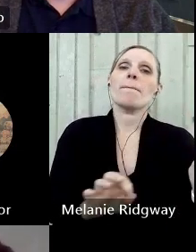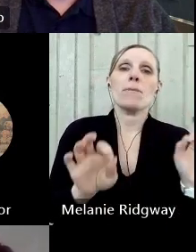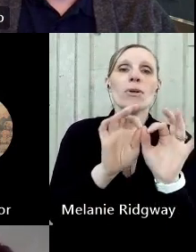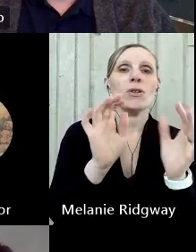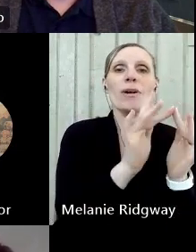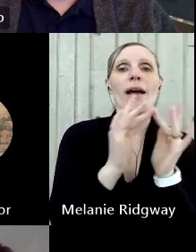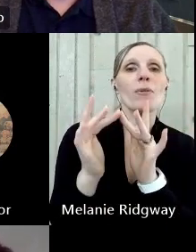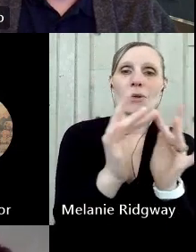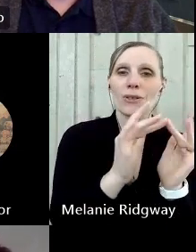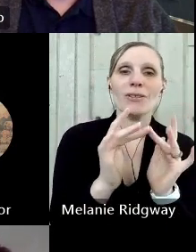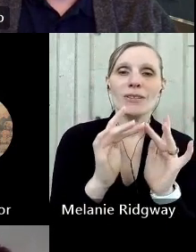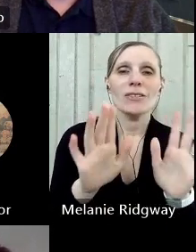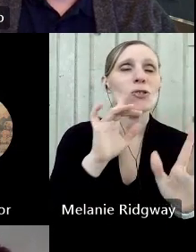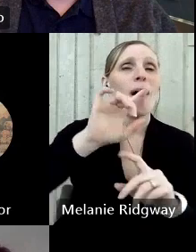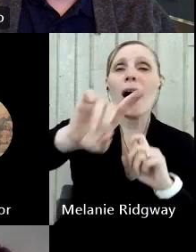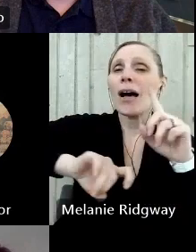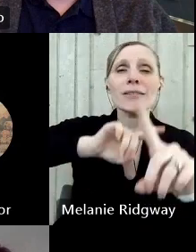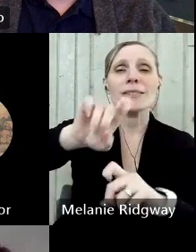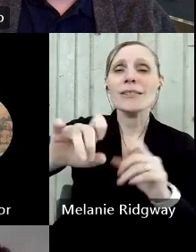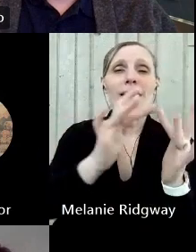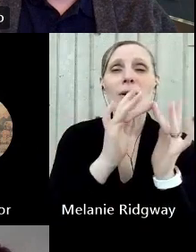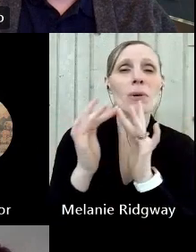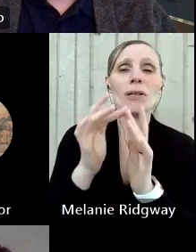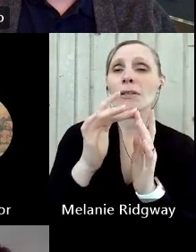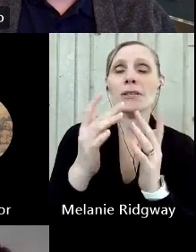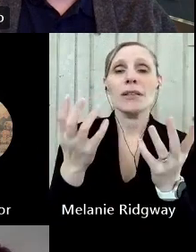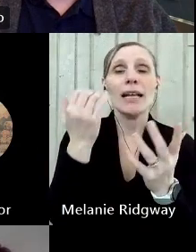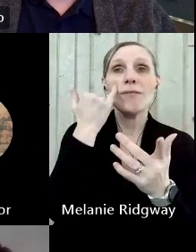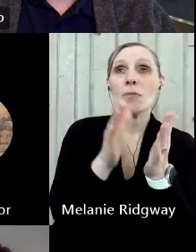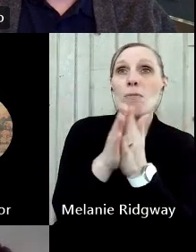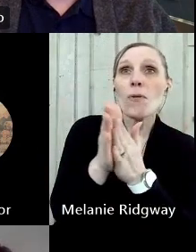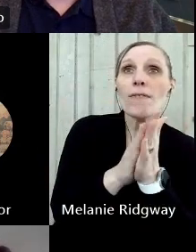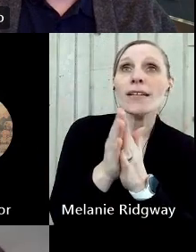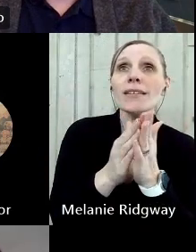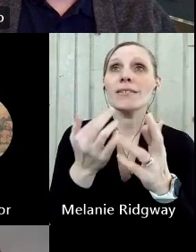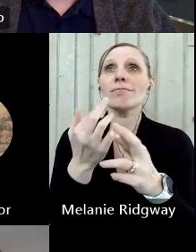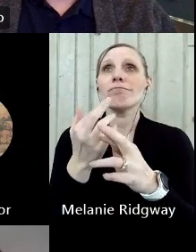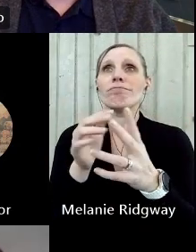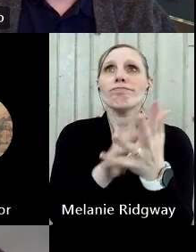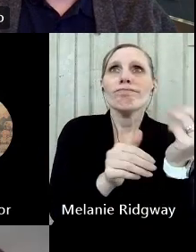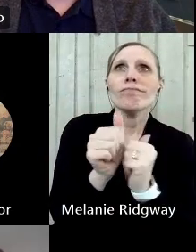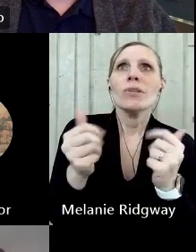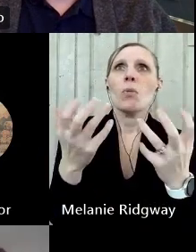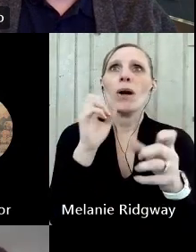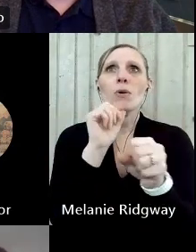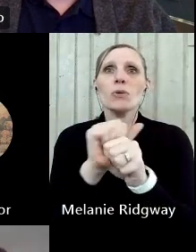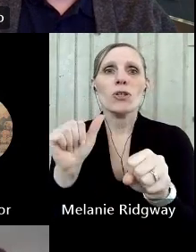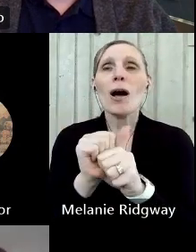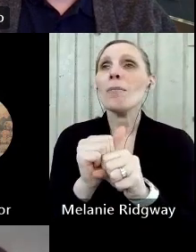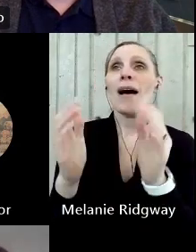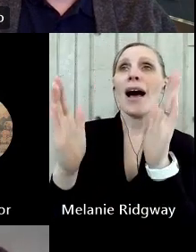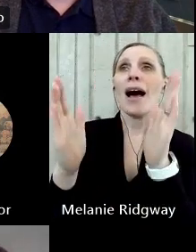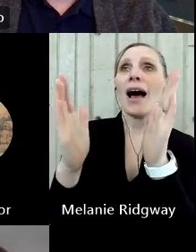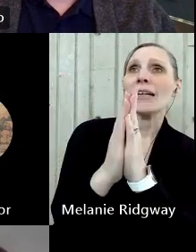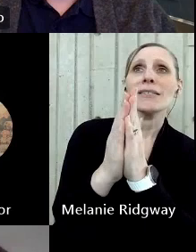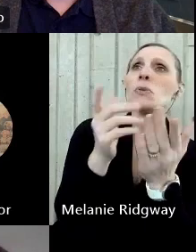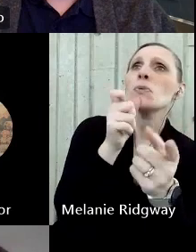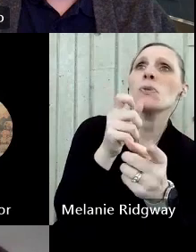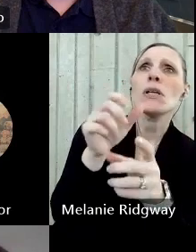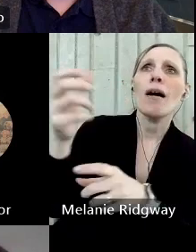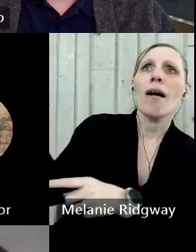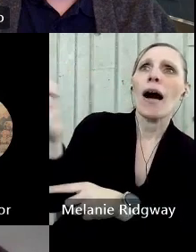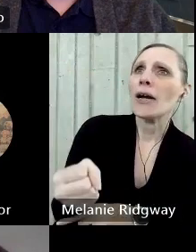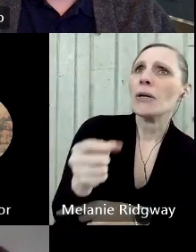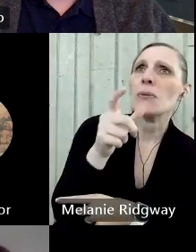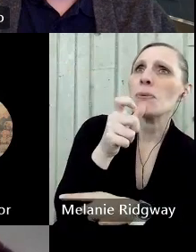done through that. So just ask around. If you're motivated and looking for work, ask who's hiring, ask what type of jobs are out there,